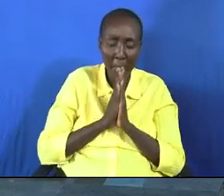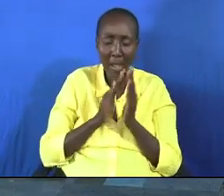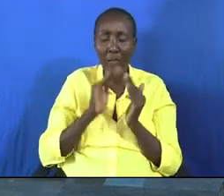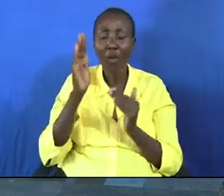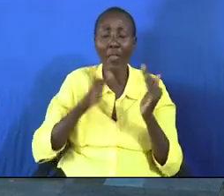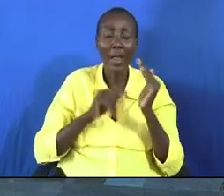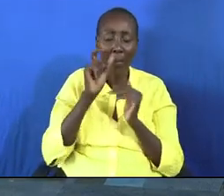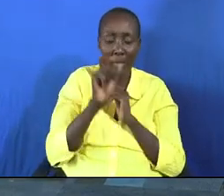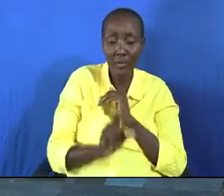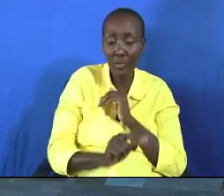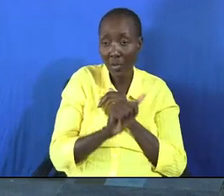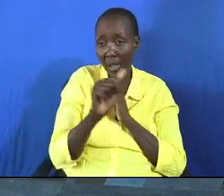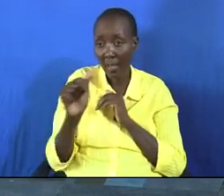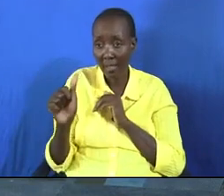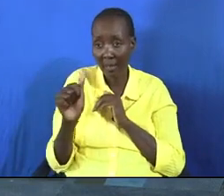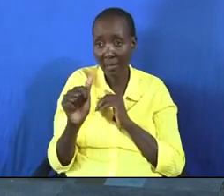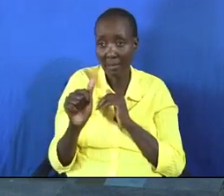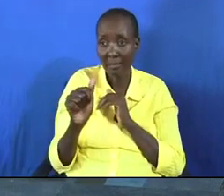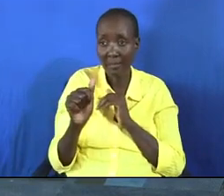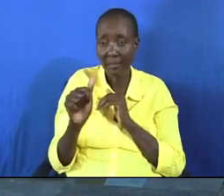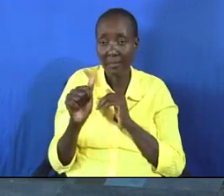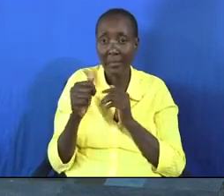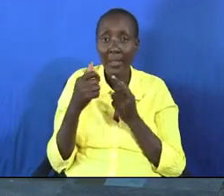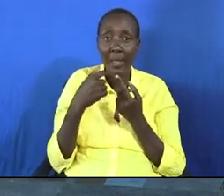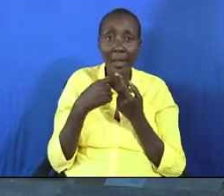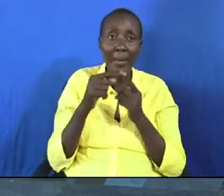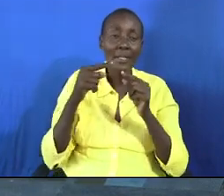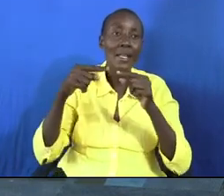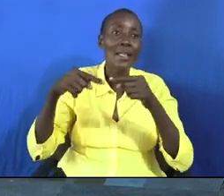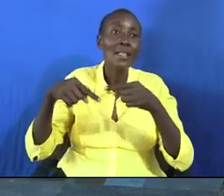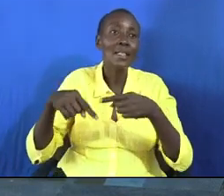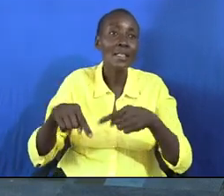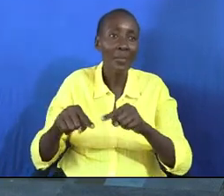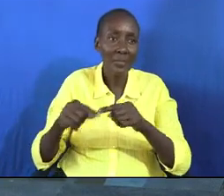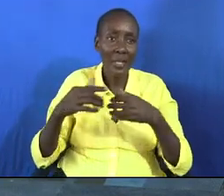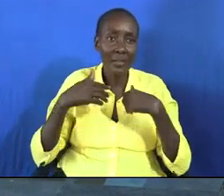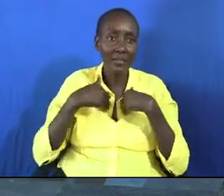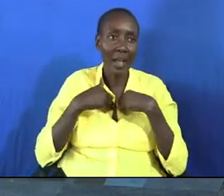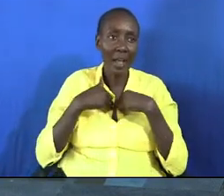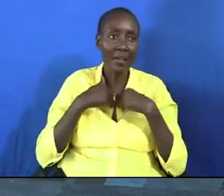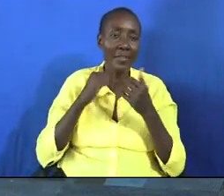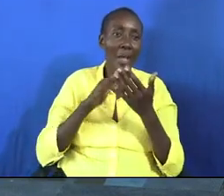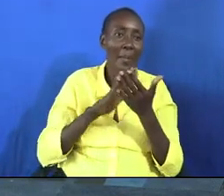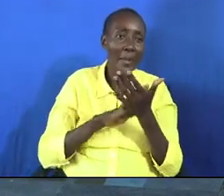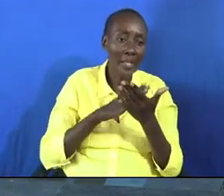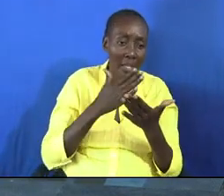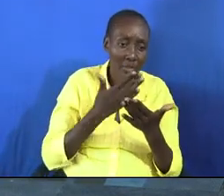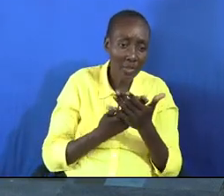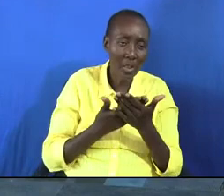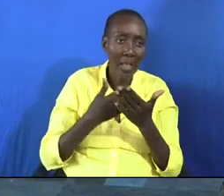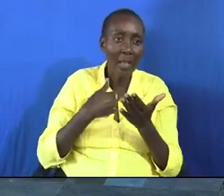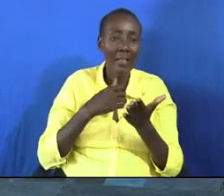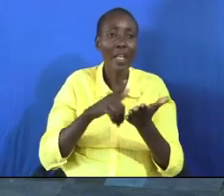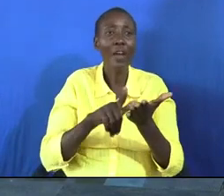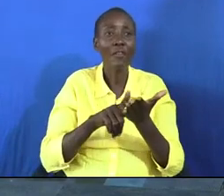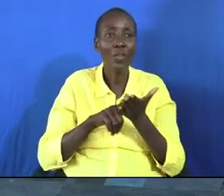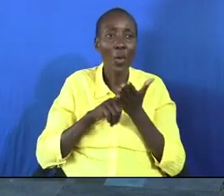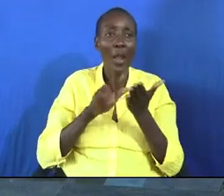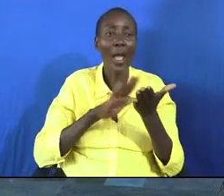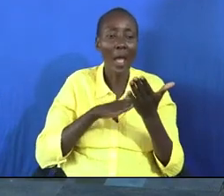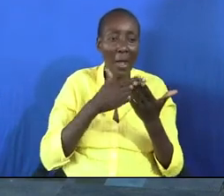do. But then, they have the application. They have more apps than I